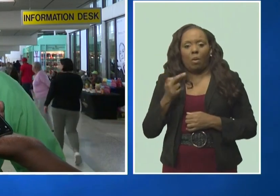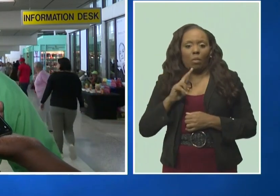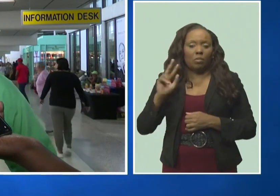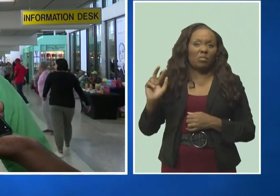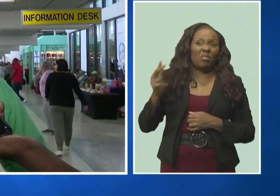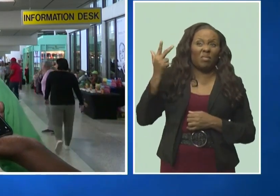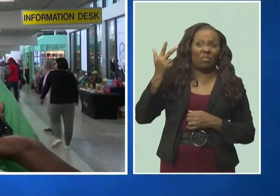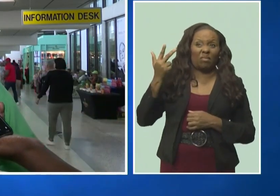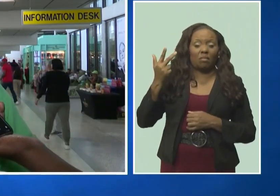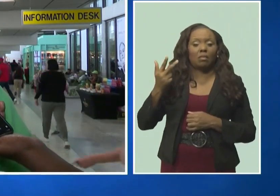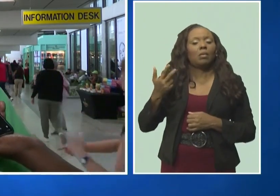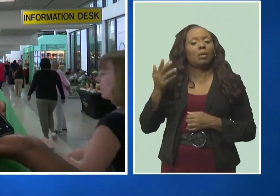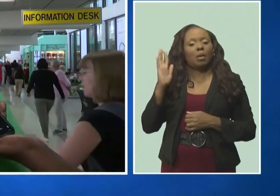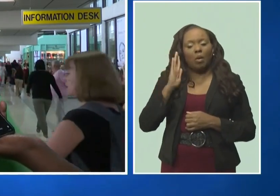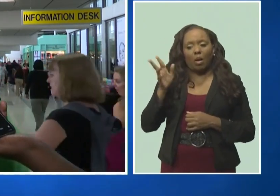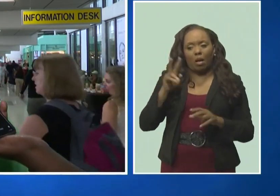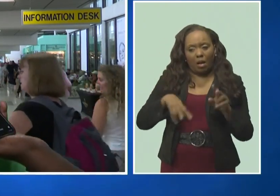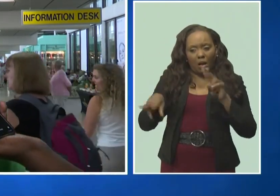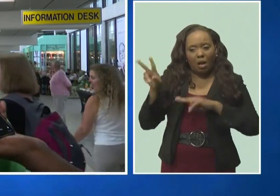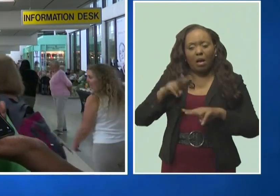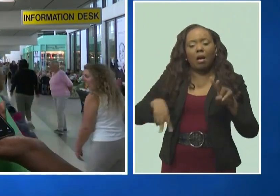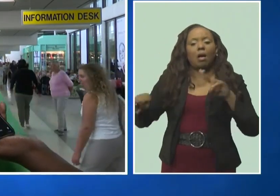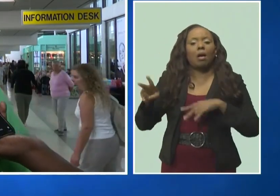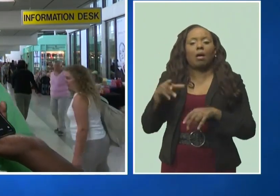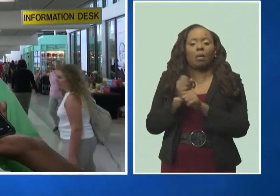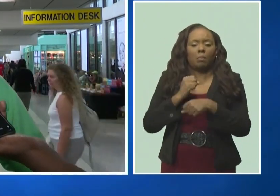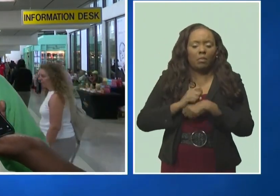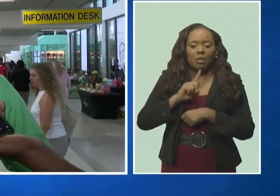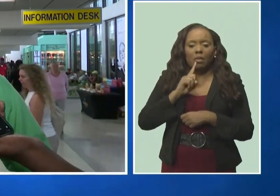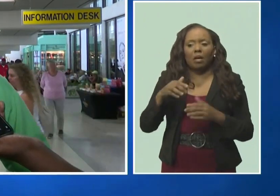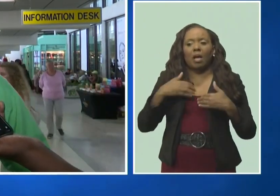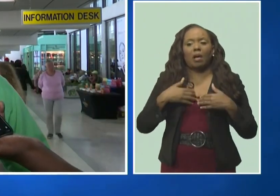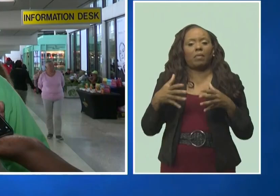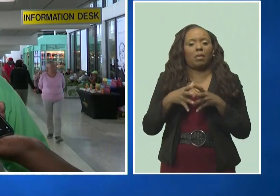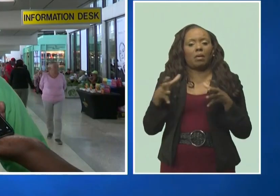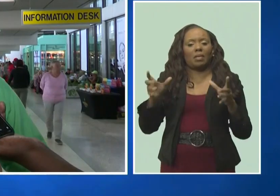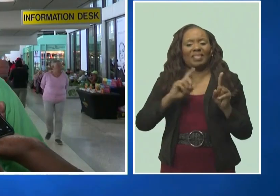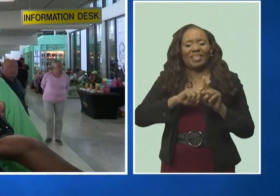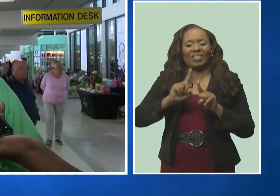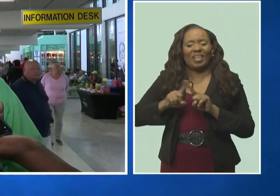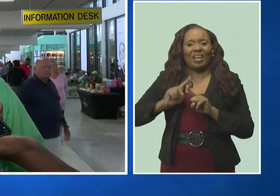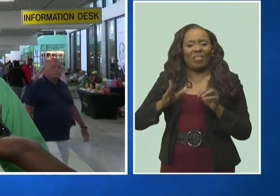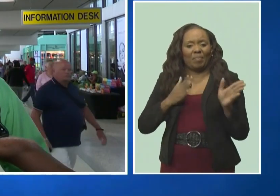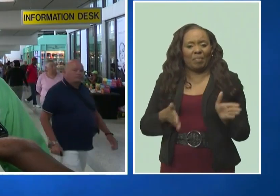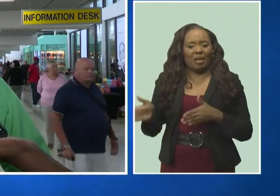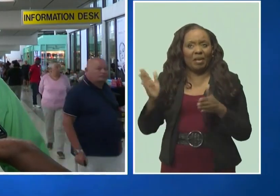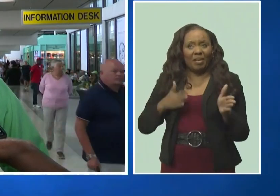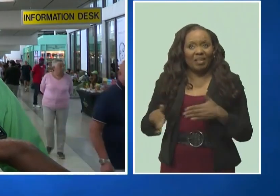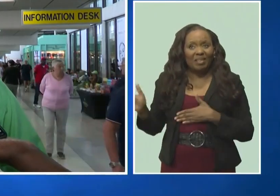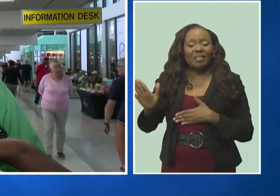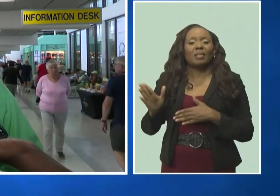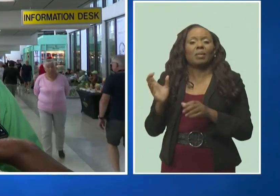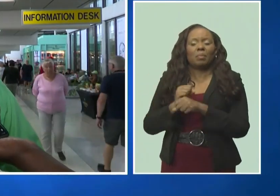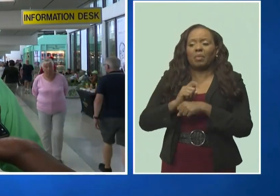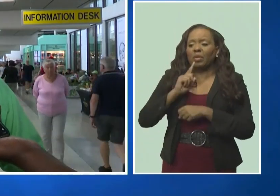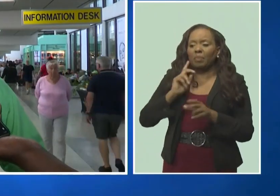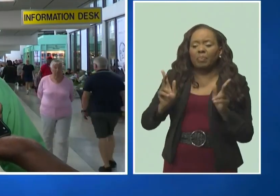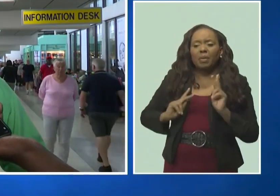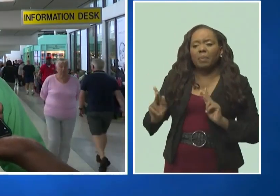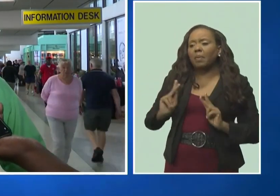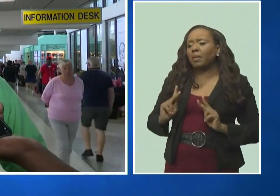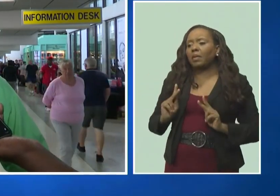it's something that we monitor, and would have put various plans in place with the stakeholders, the ground handling